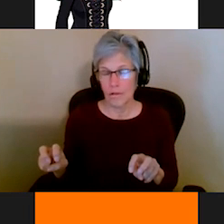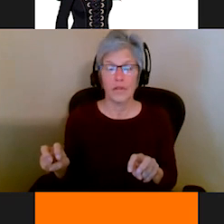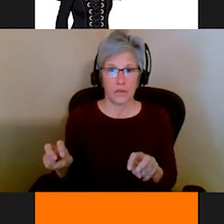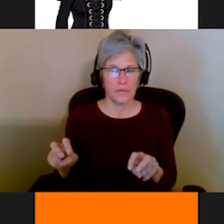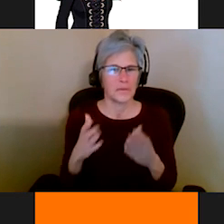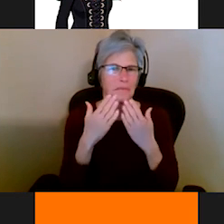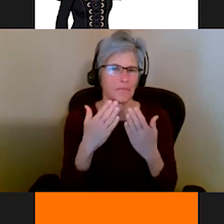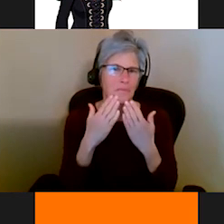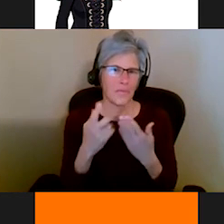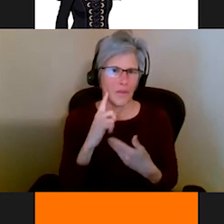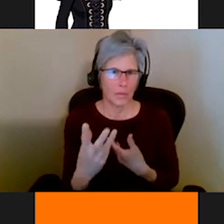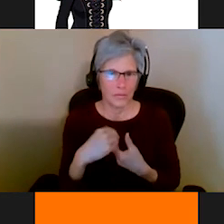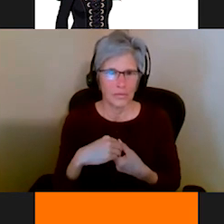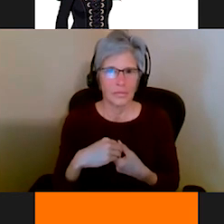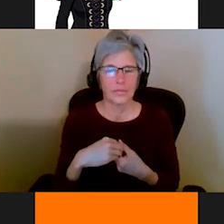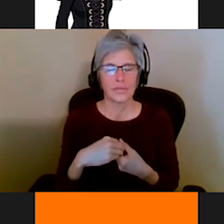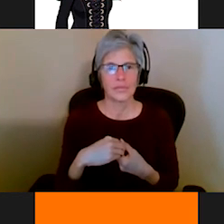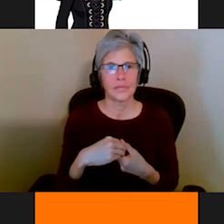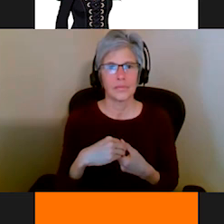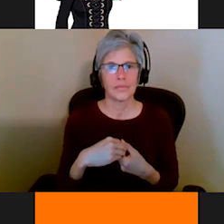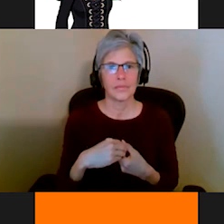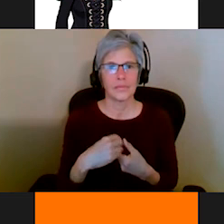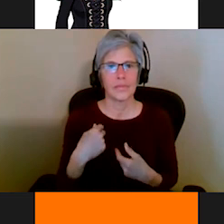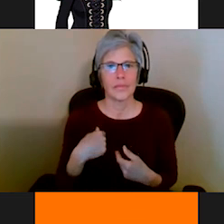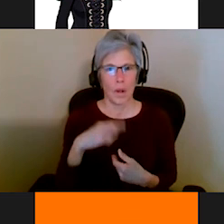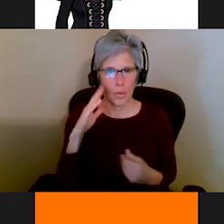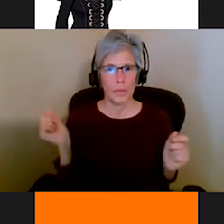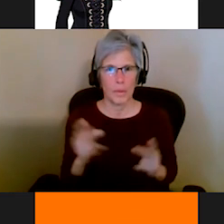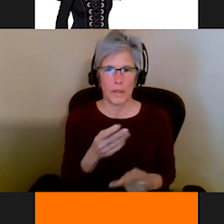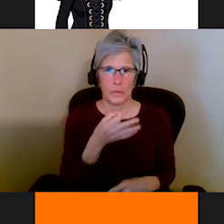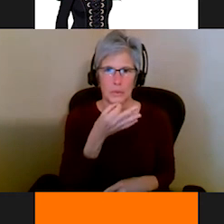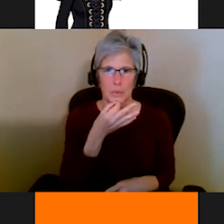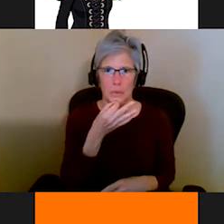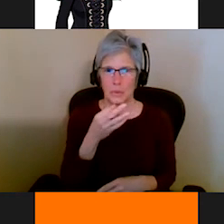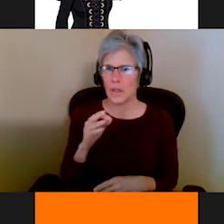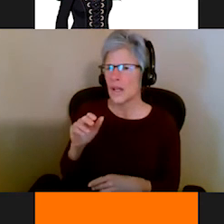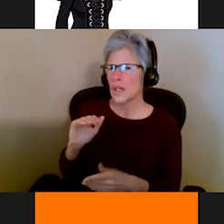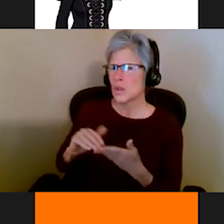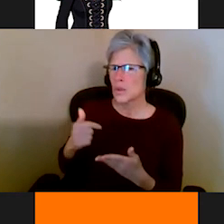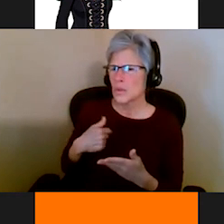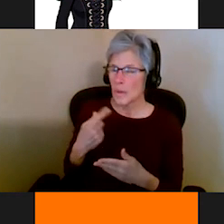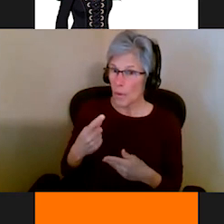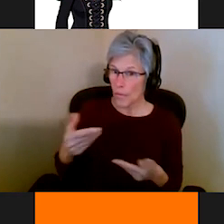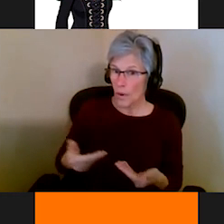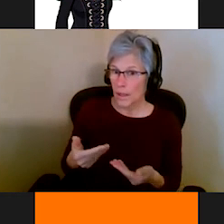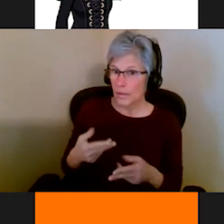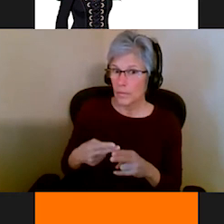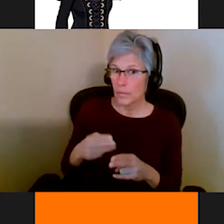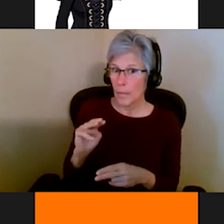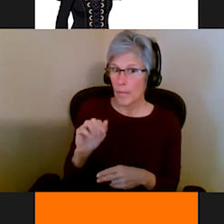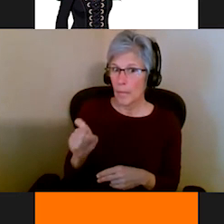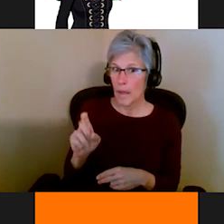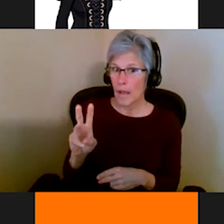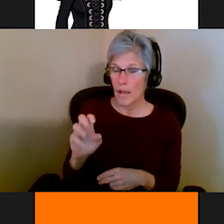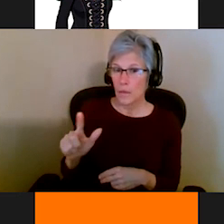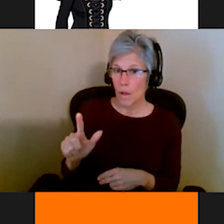Thank you all for participating. And we'll be back shortly. Excuse me, Don. We do have one guest by the name of Maxwell that has his